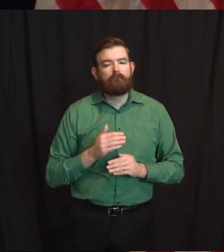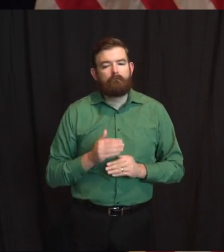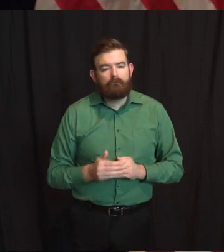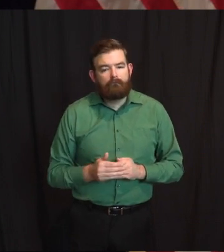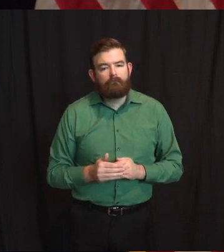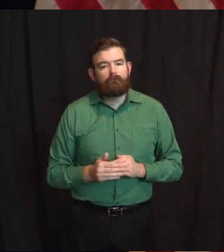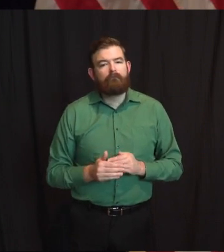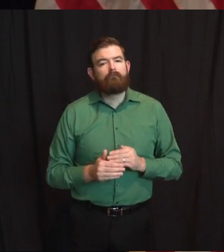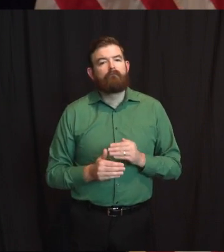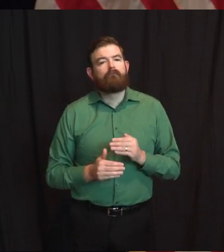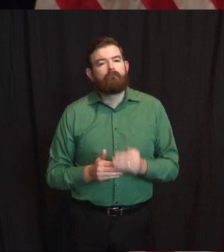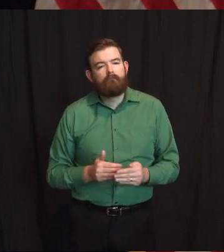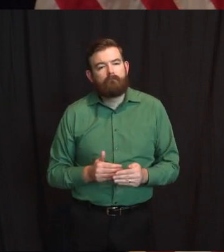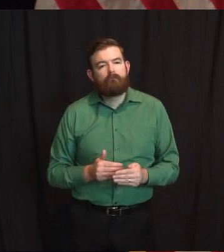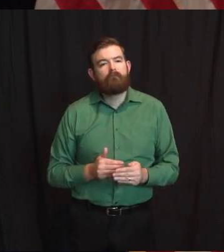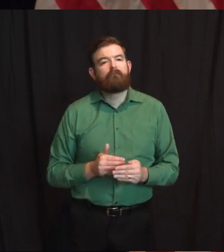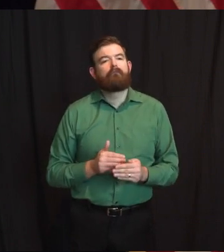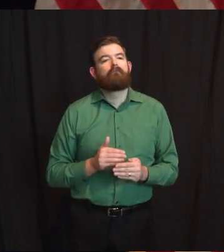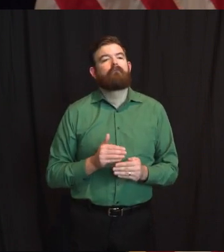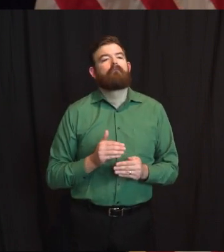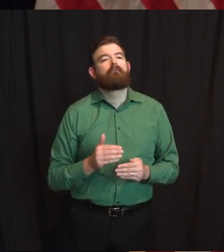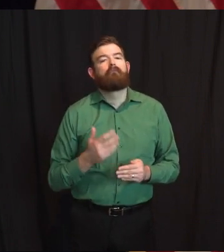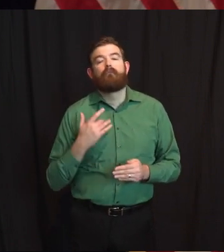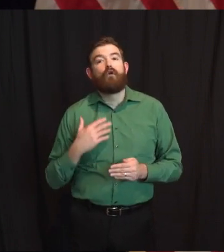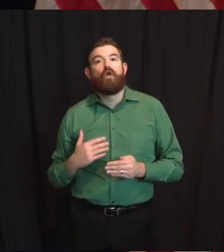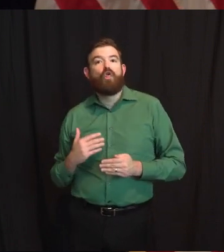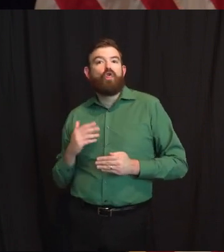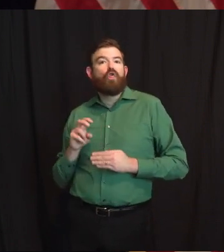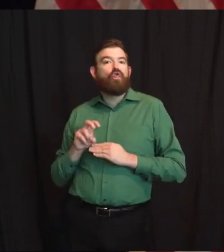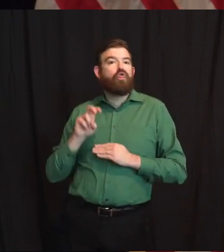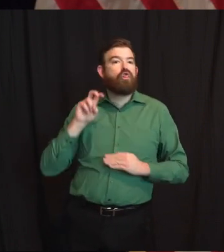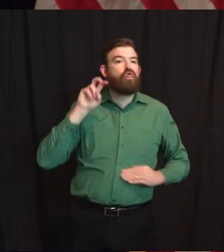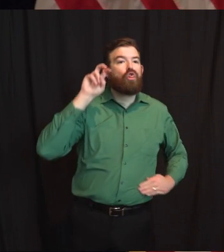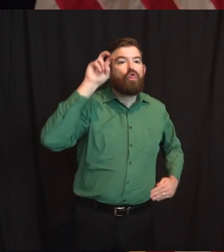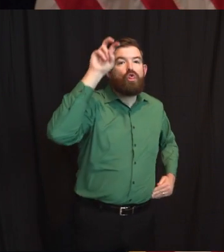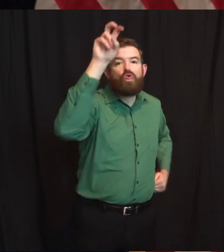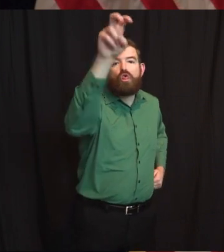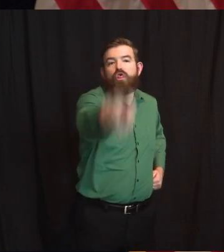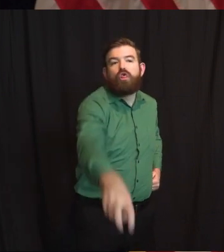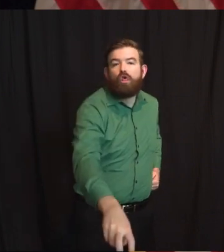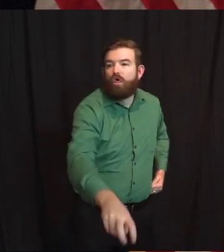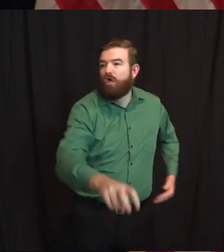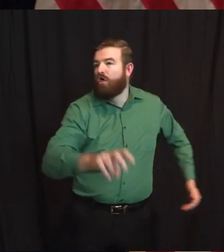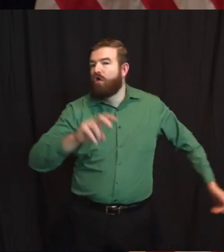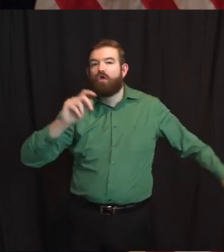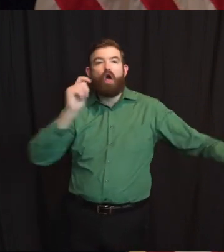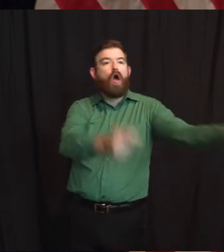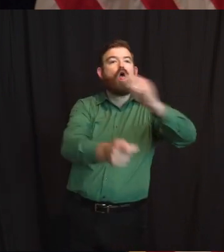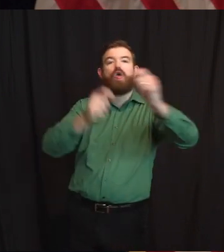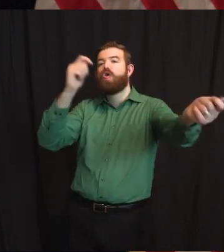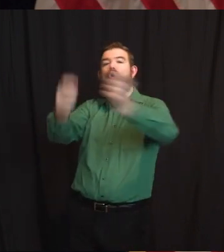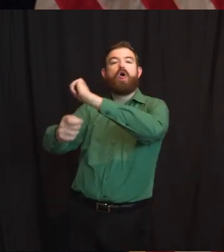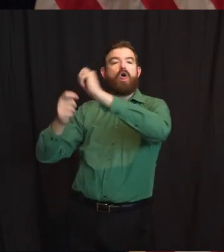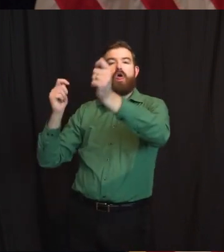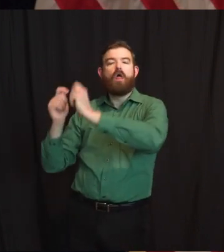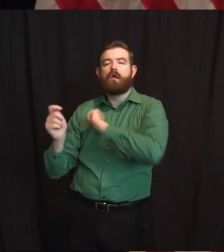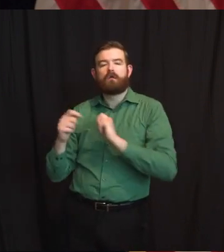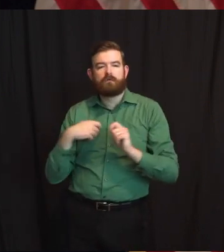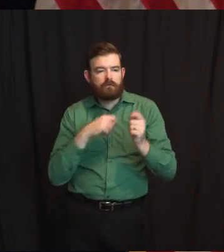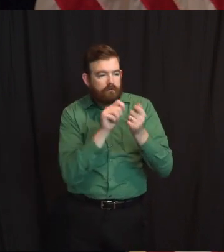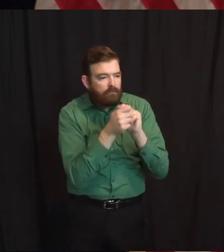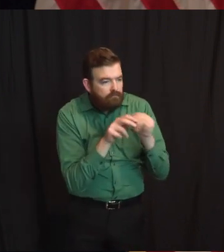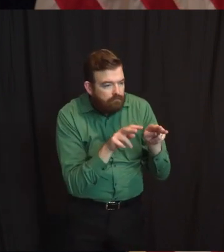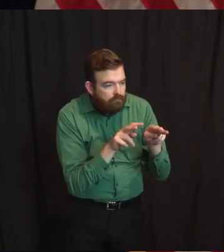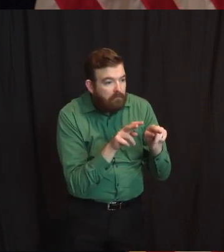connected large steps taken together. So that's why and by the way, the data is driving us on this. So